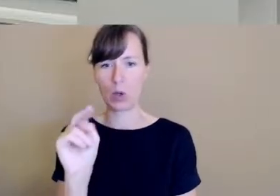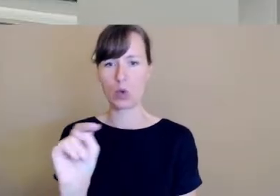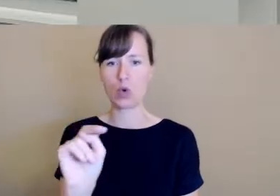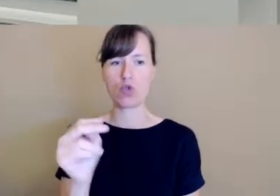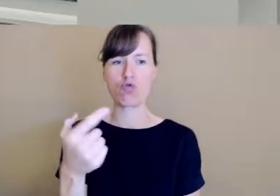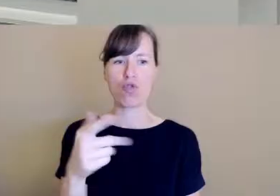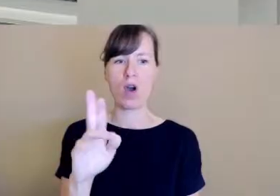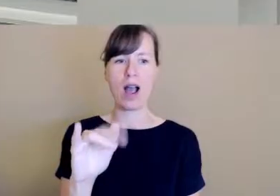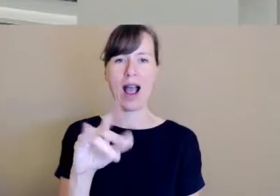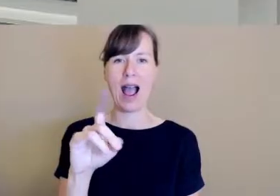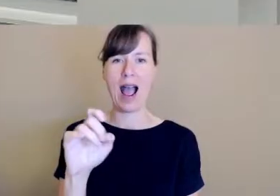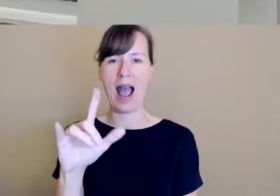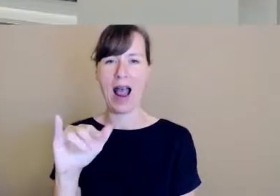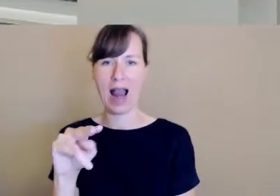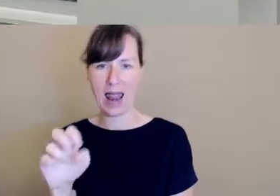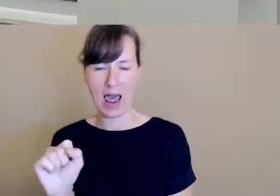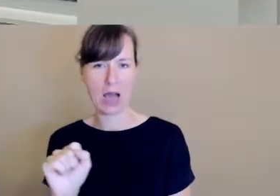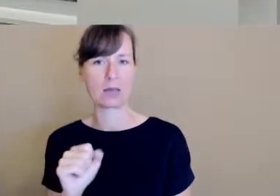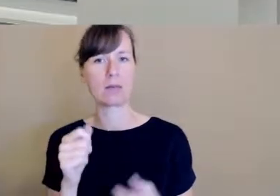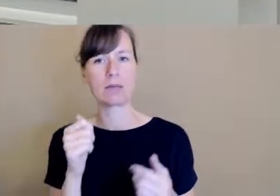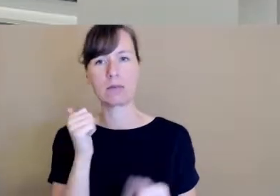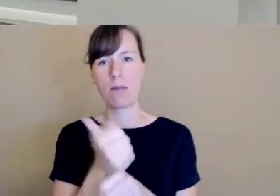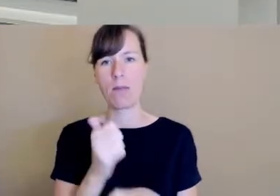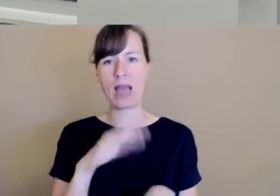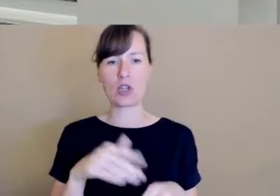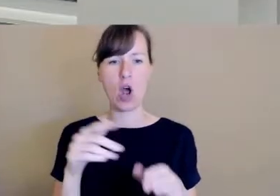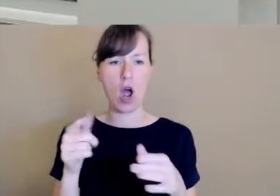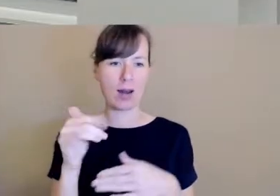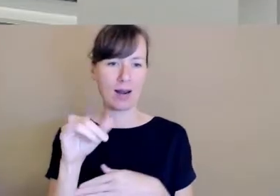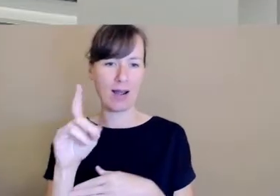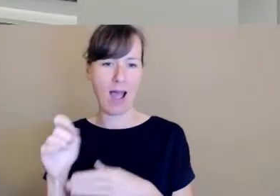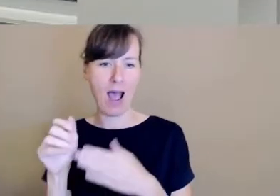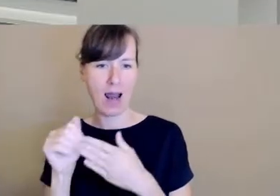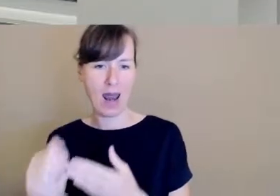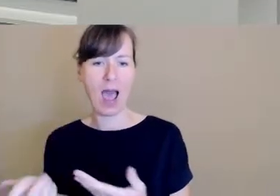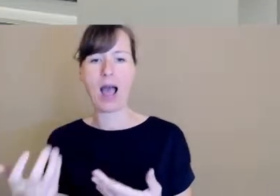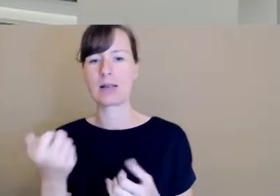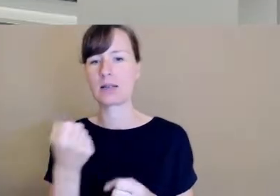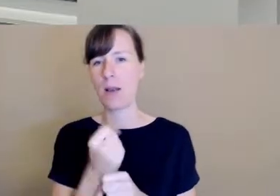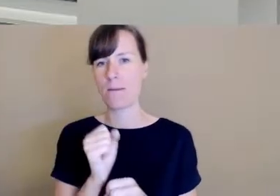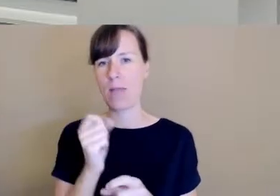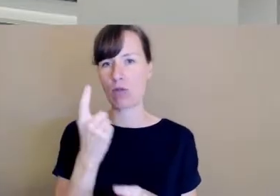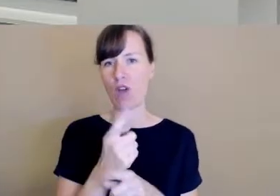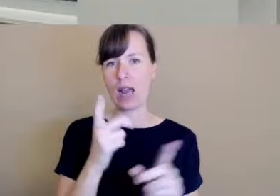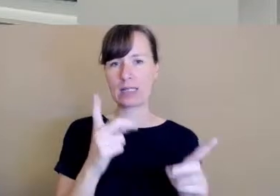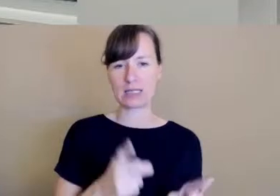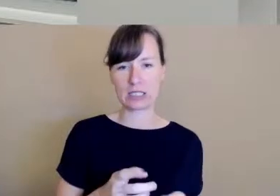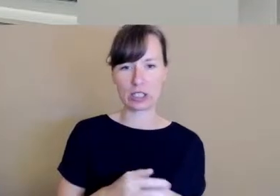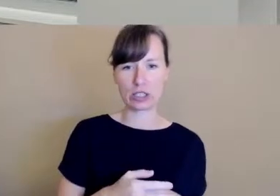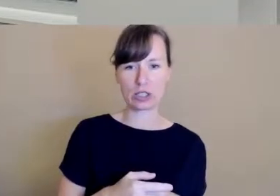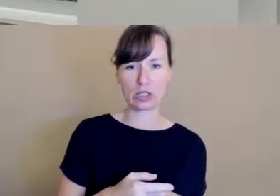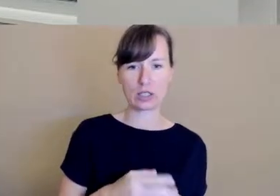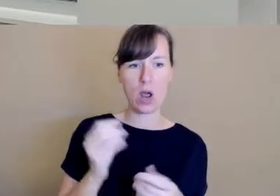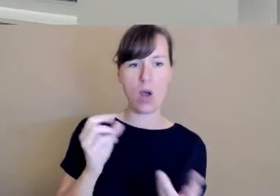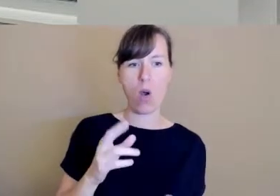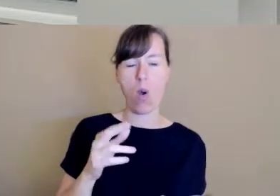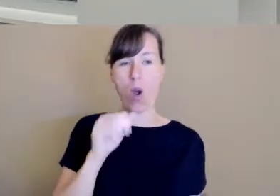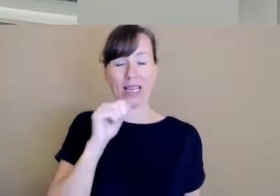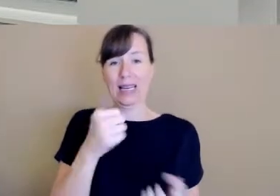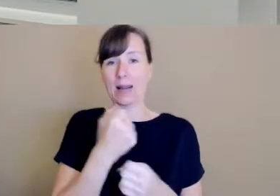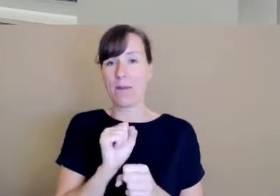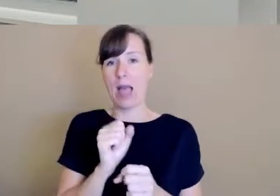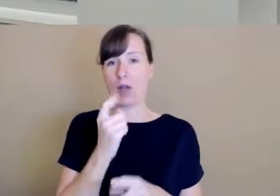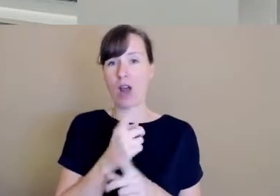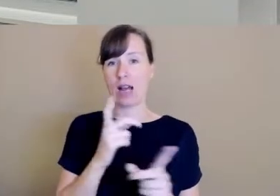guideline based on the guidelines, and then make the right decision. Or he'll say, oh, I favor her, I favor him. Oh, I